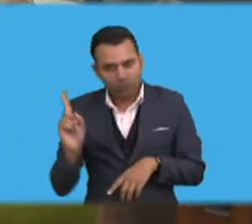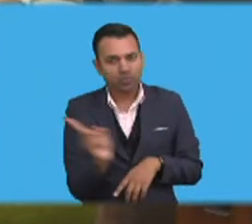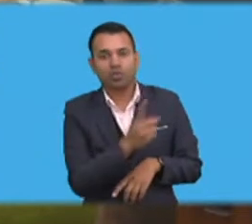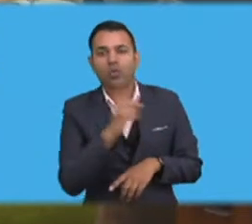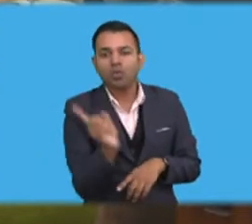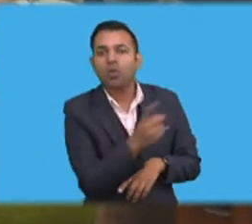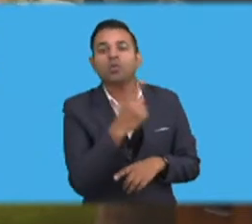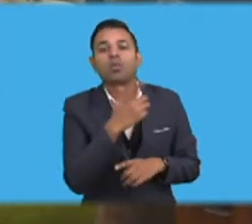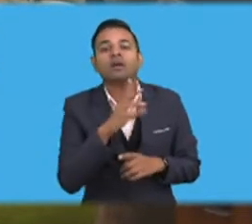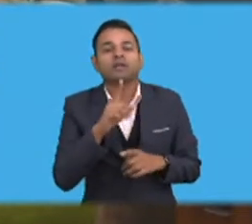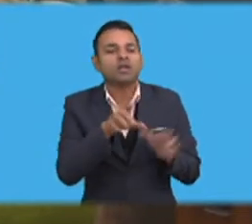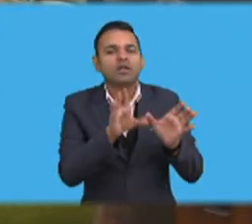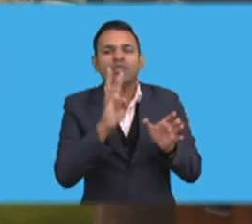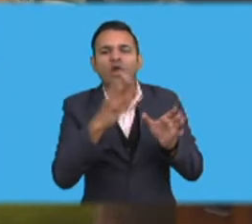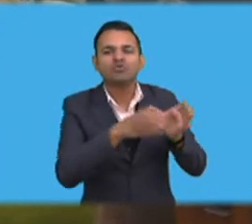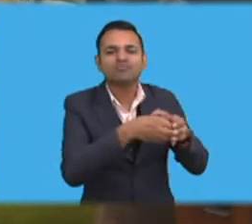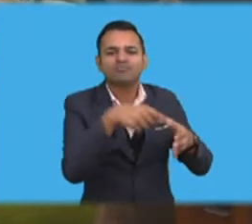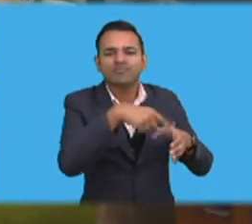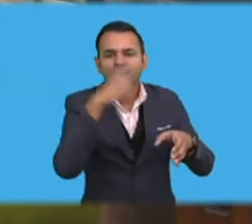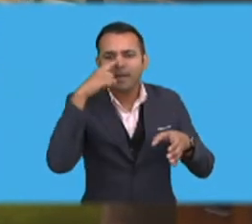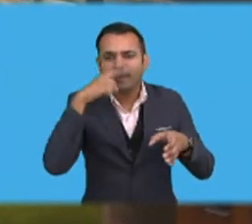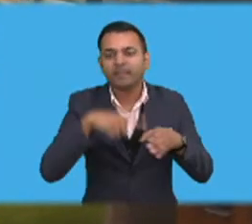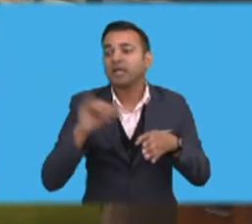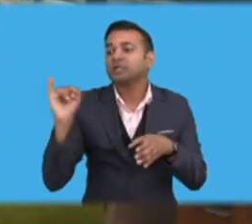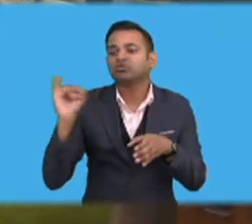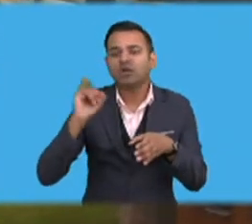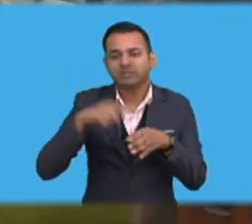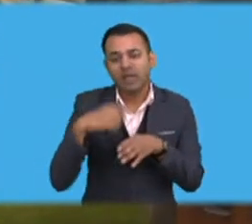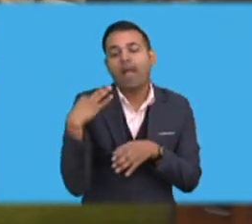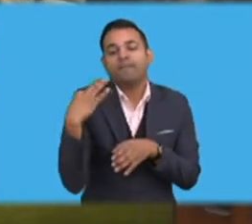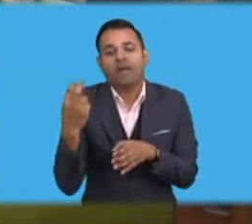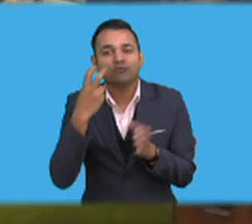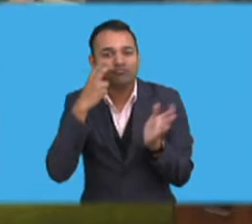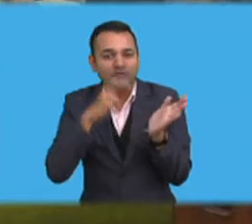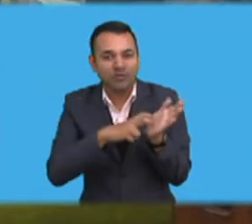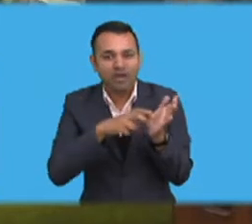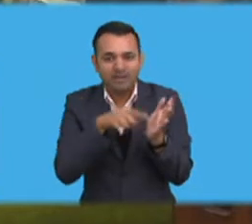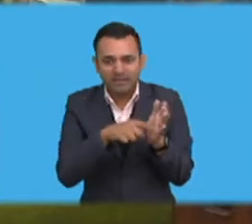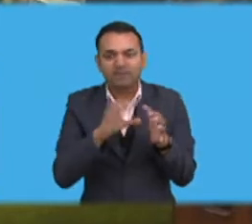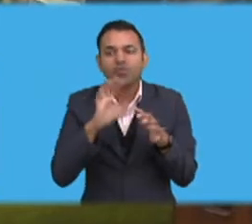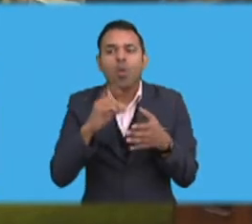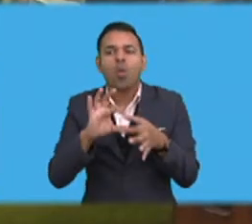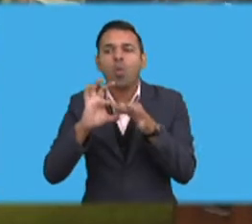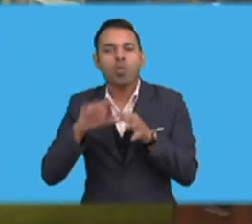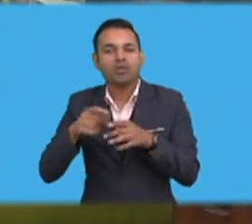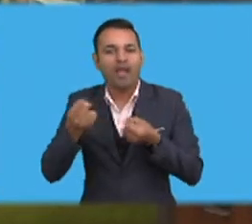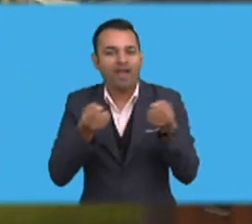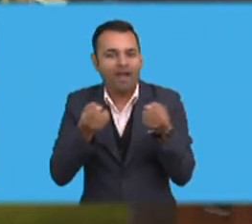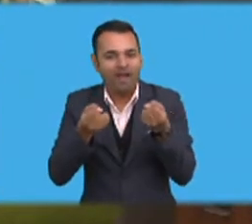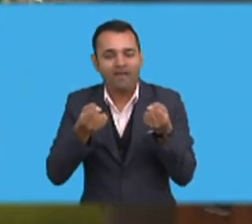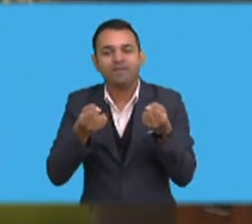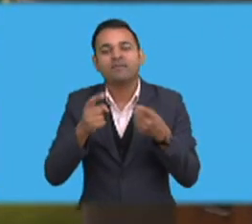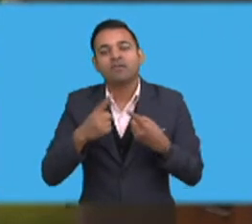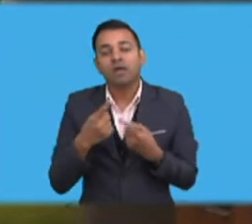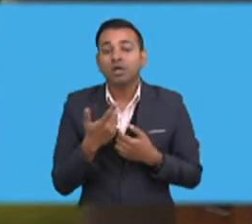from an insurance company before they could even apply for the registration of their vehicles. Despite third-party insurance being compulsory